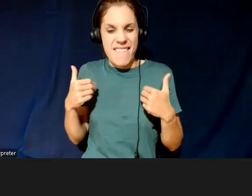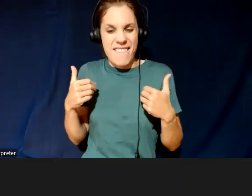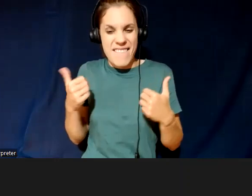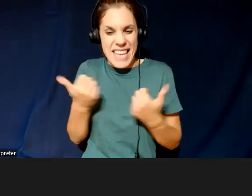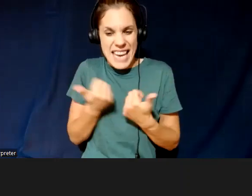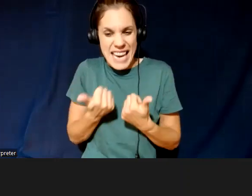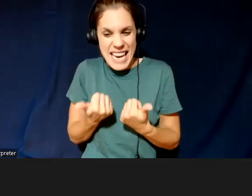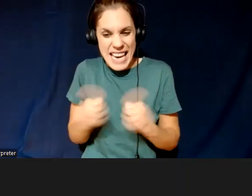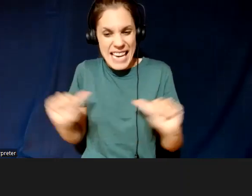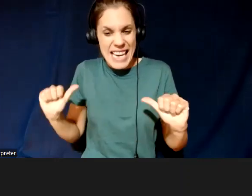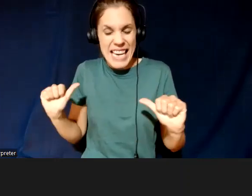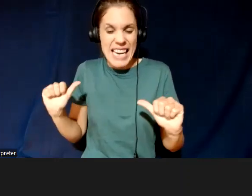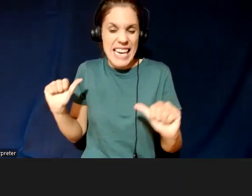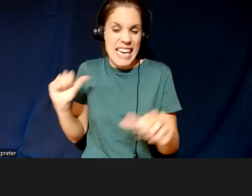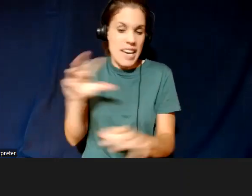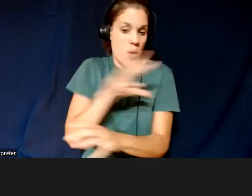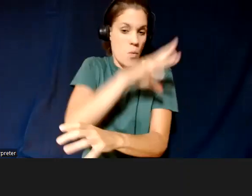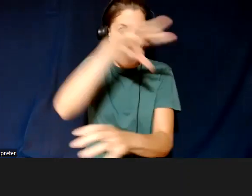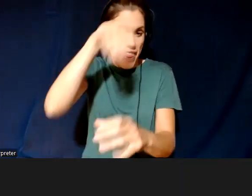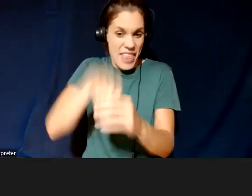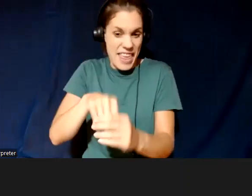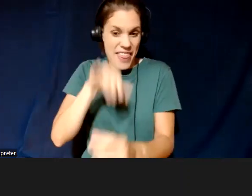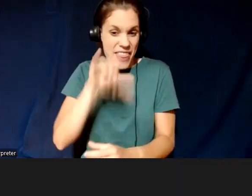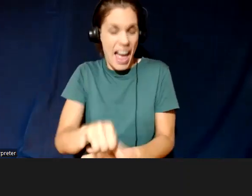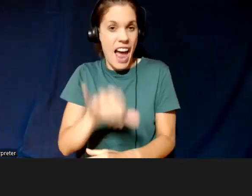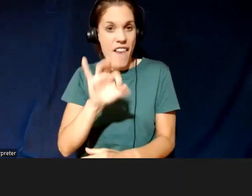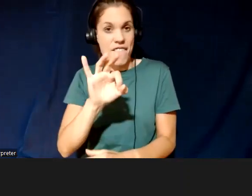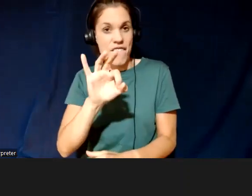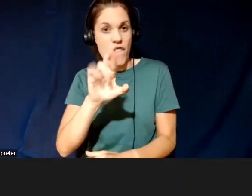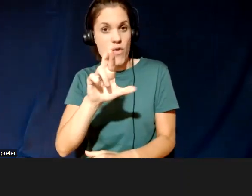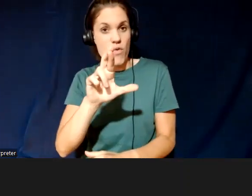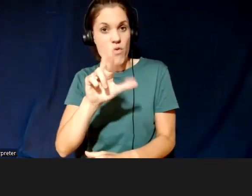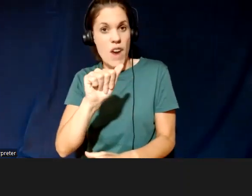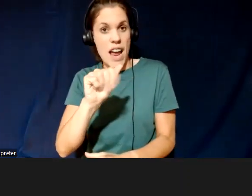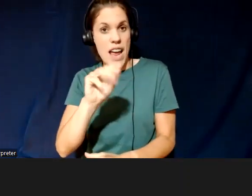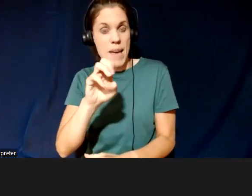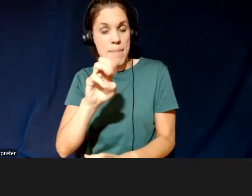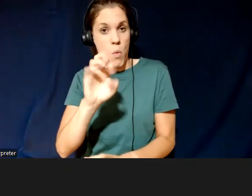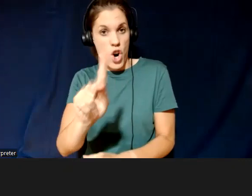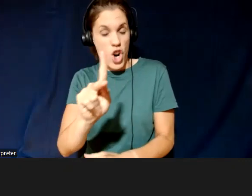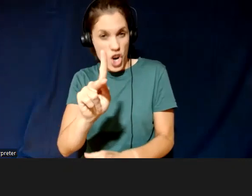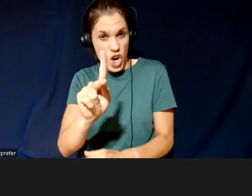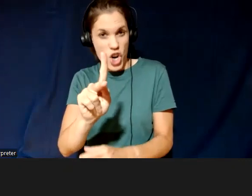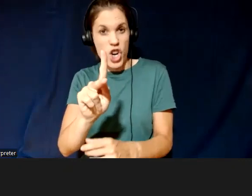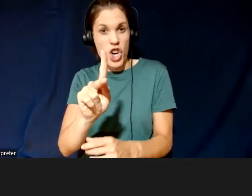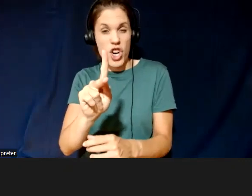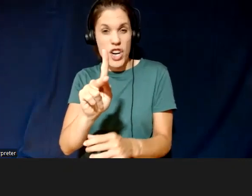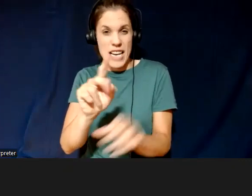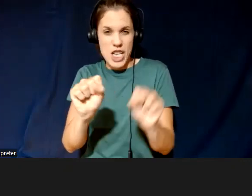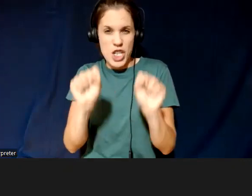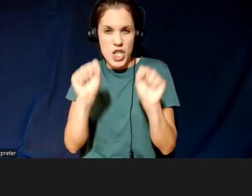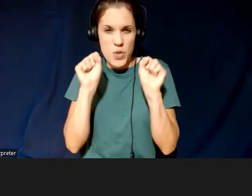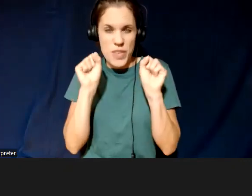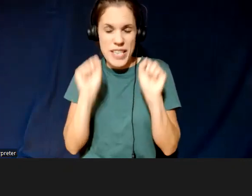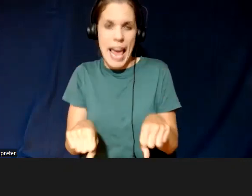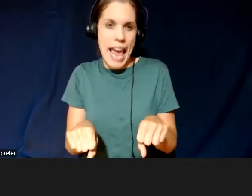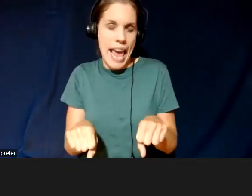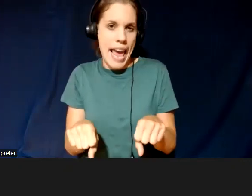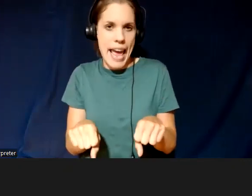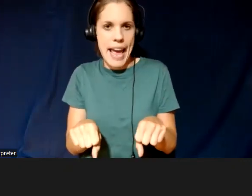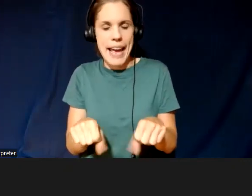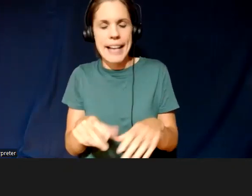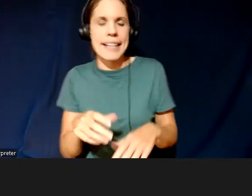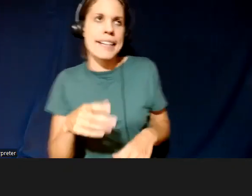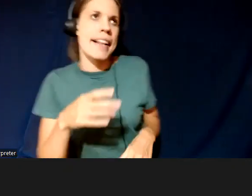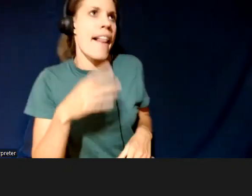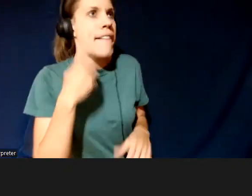framework explicitly that would allow you to switch what your threat of